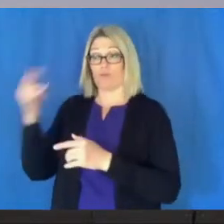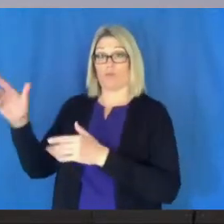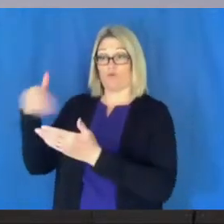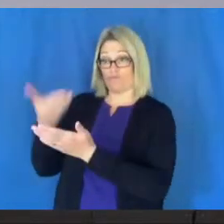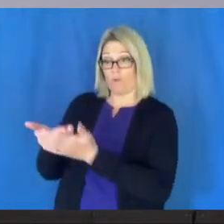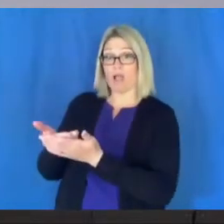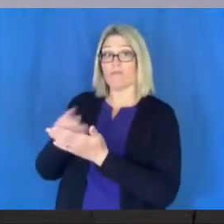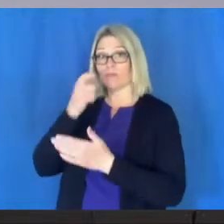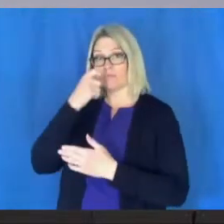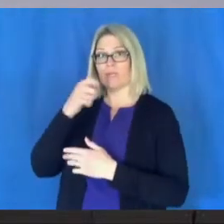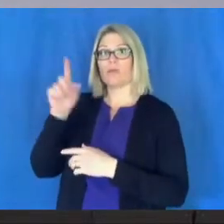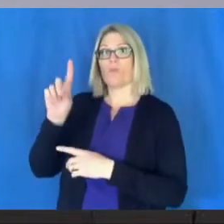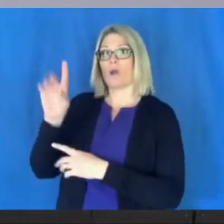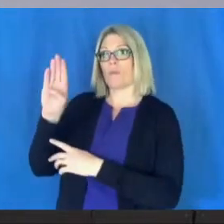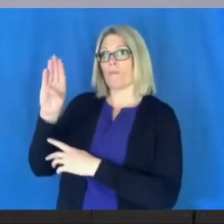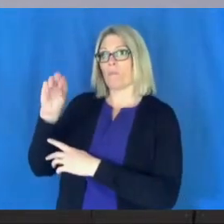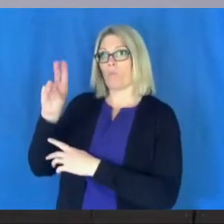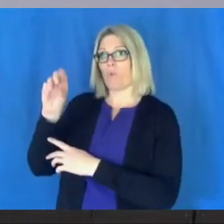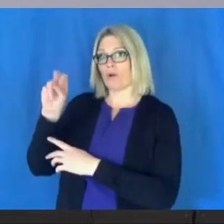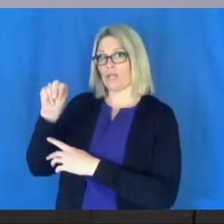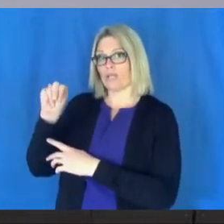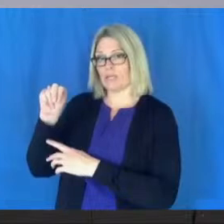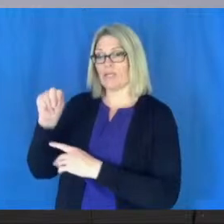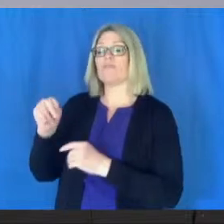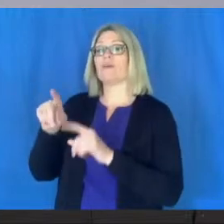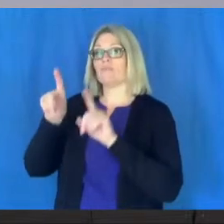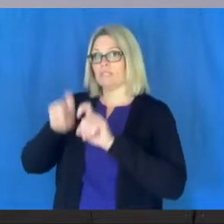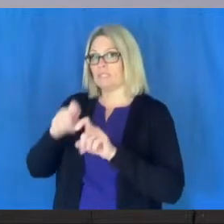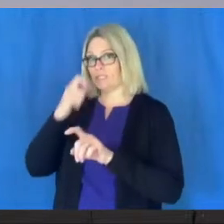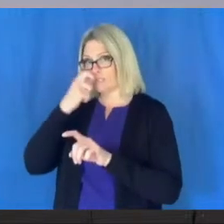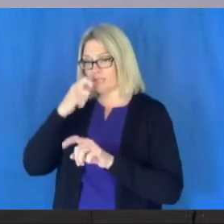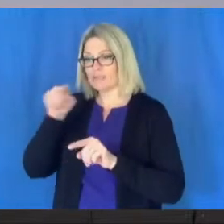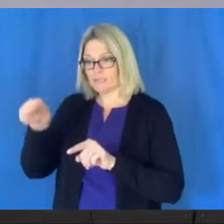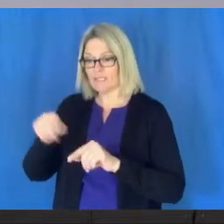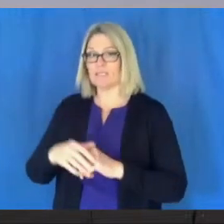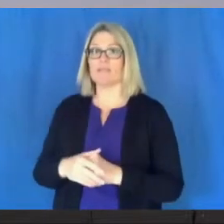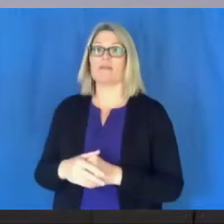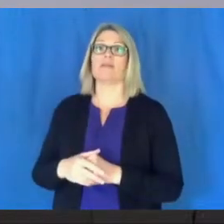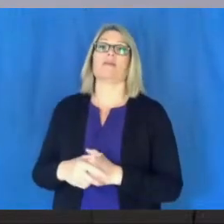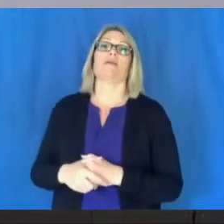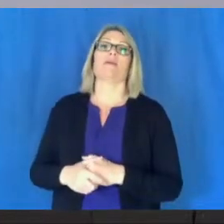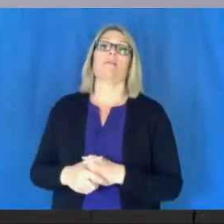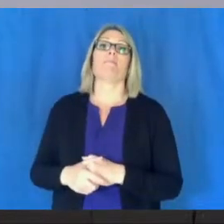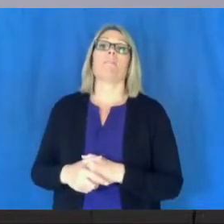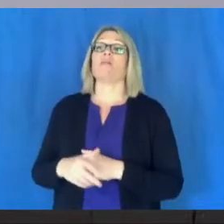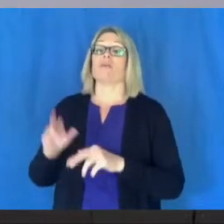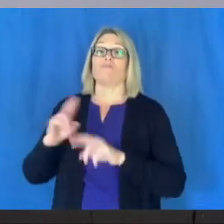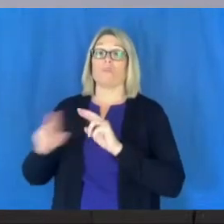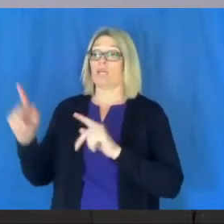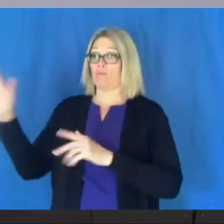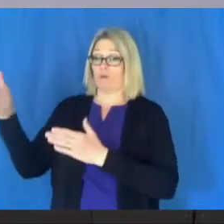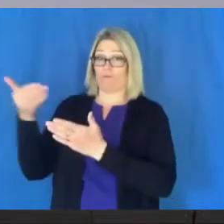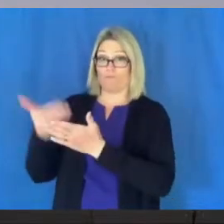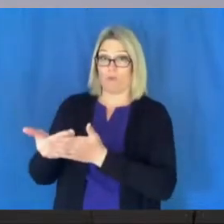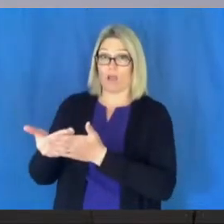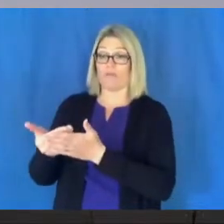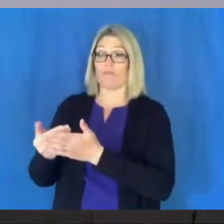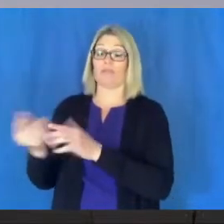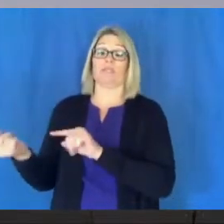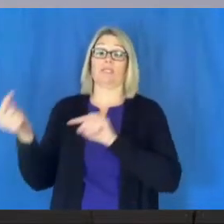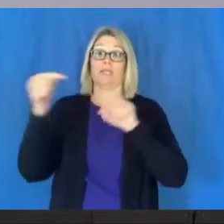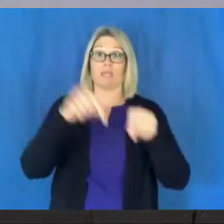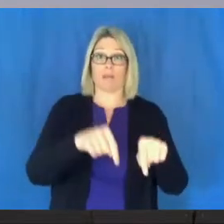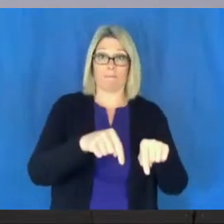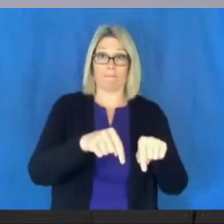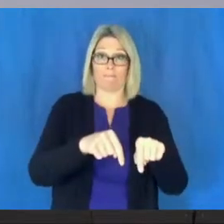Borden, and the goal to have point of entry testing both at Wood Islands and